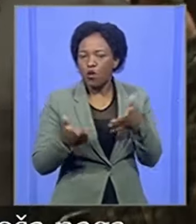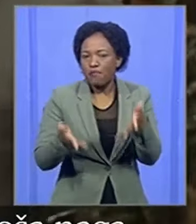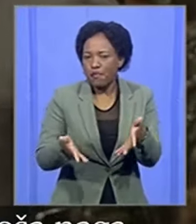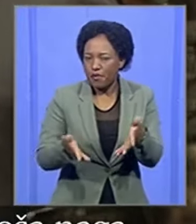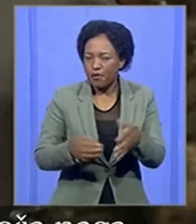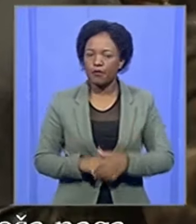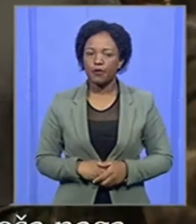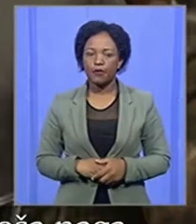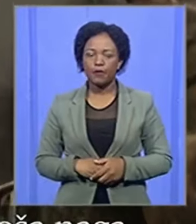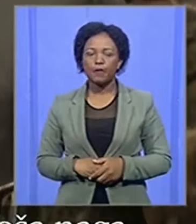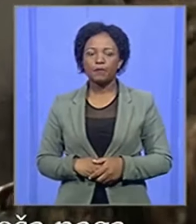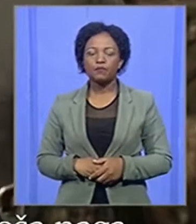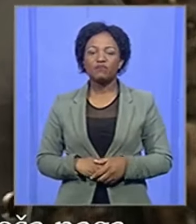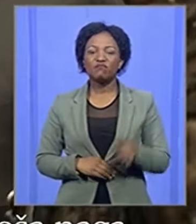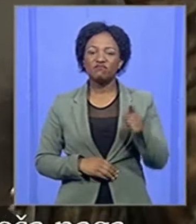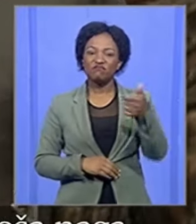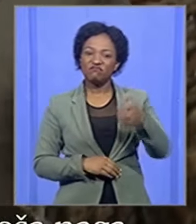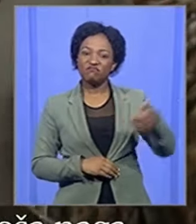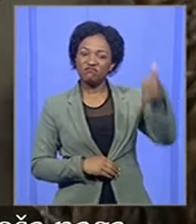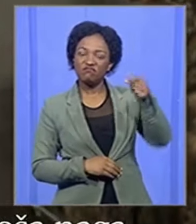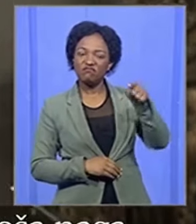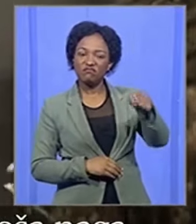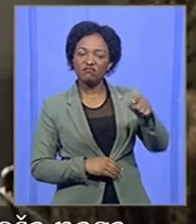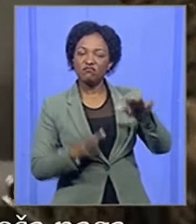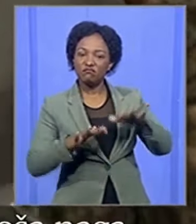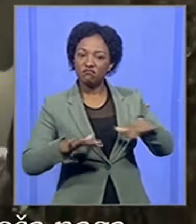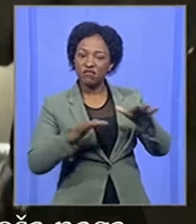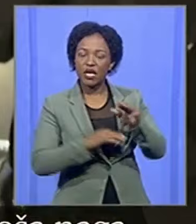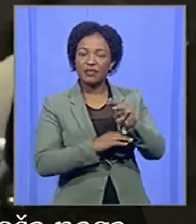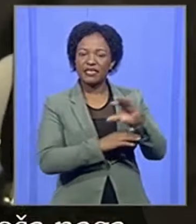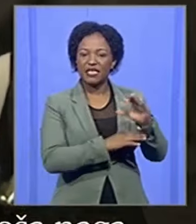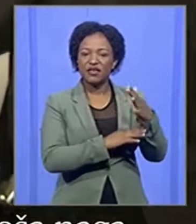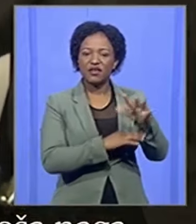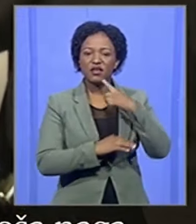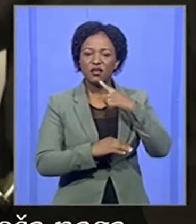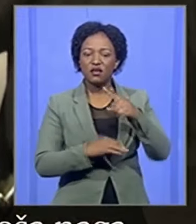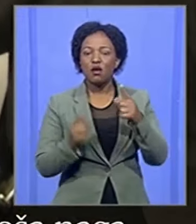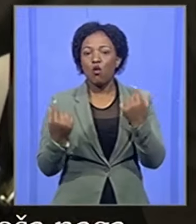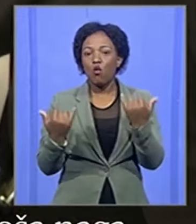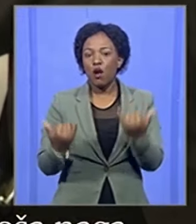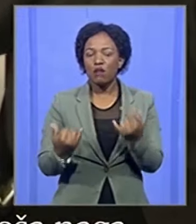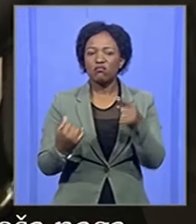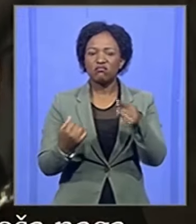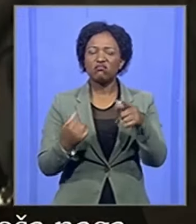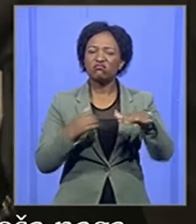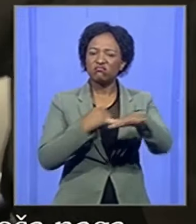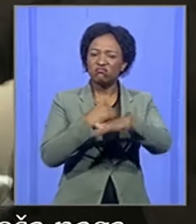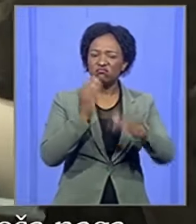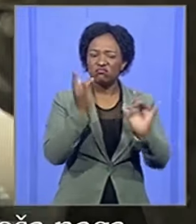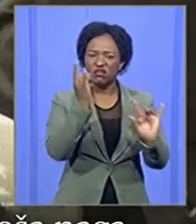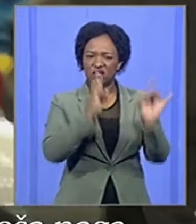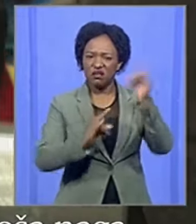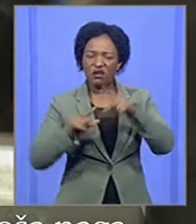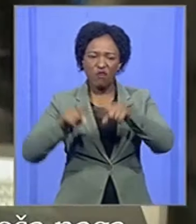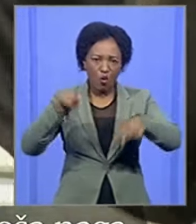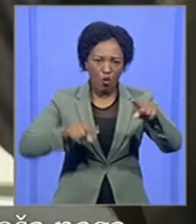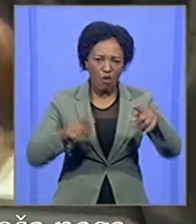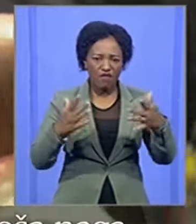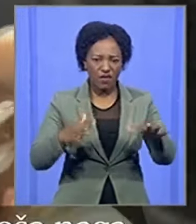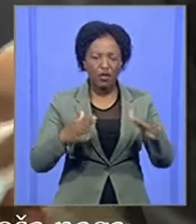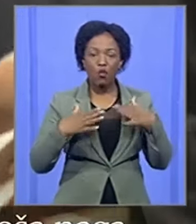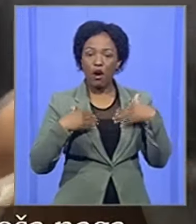bjalo tona ya merero ya selegae o re kgoro e nyaka go katološa dikantoro tša yona mabenkeleng go parara le maokelong ka moka. O